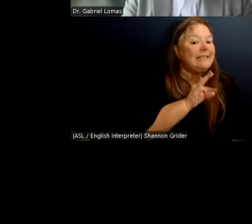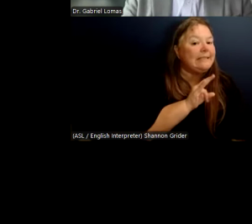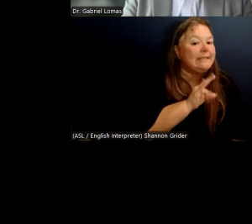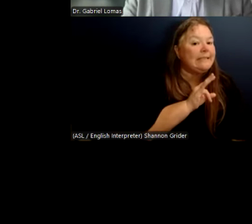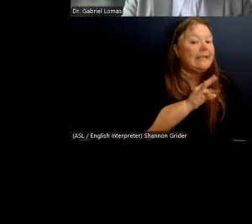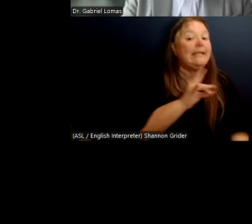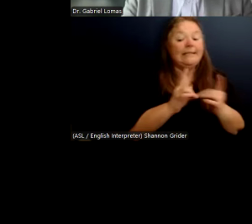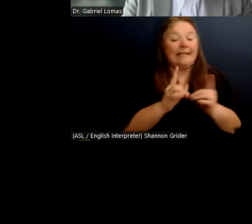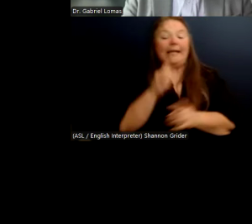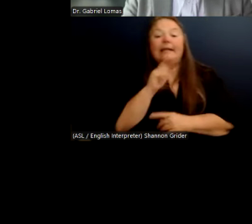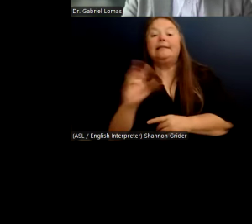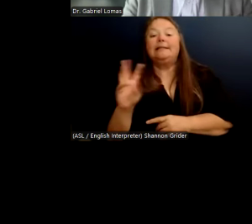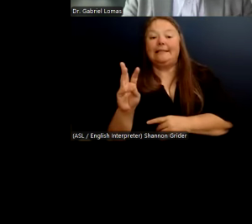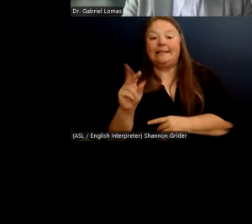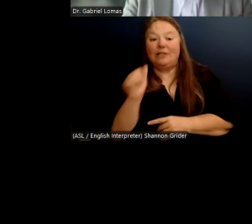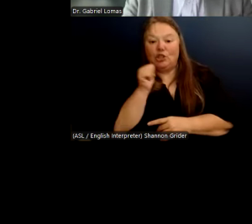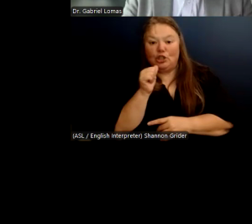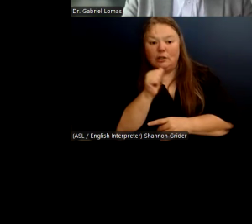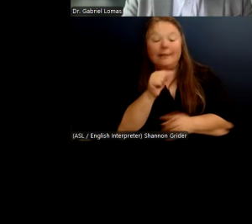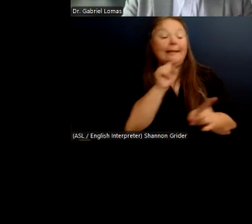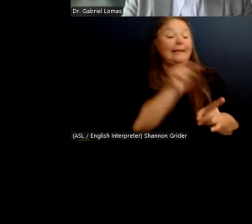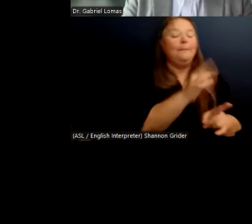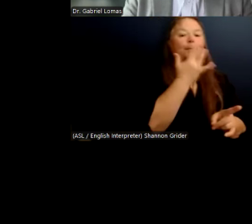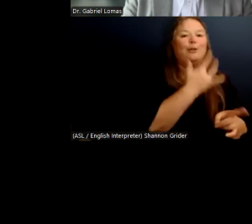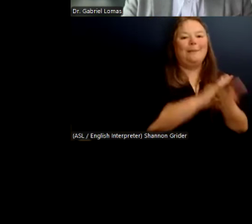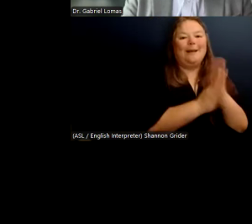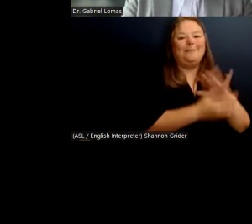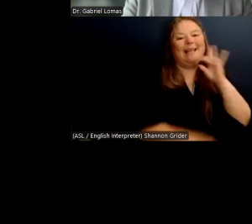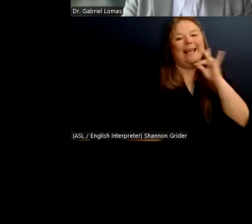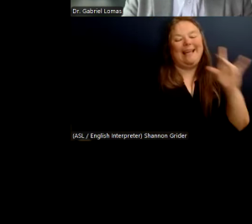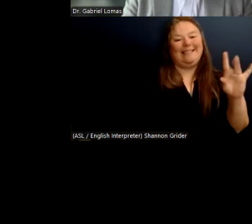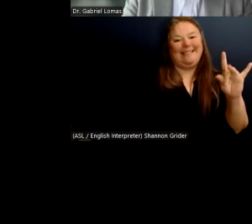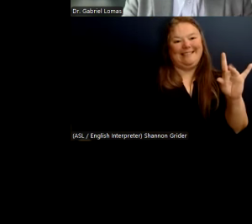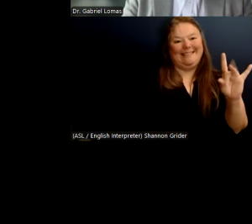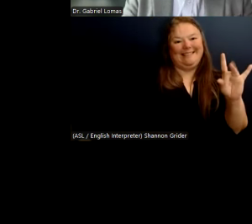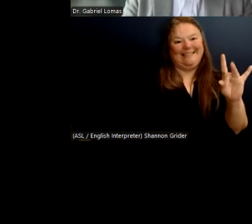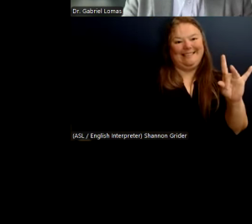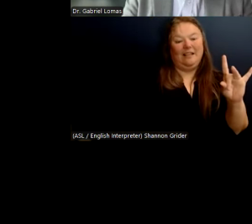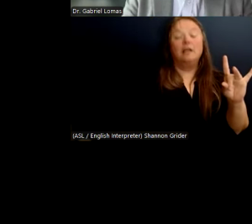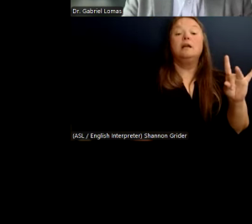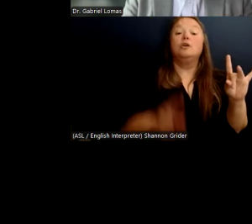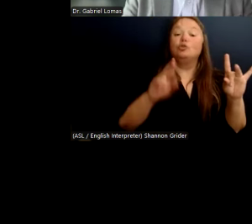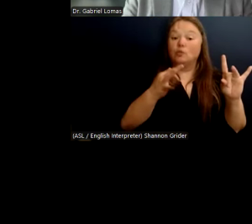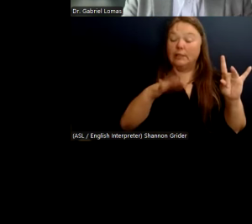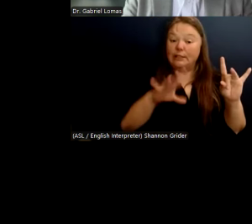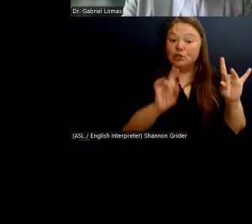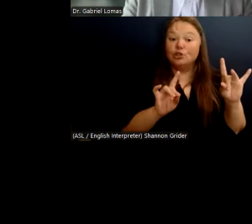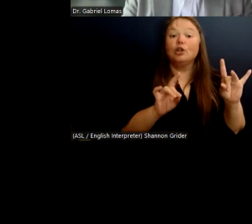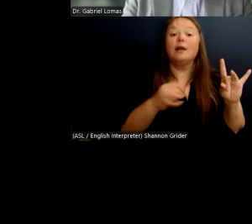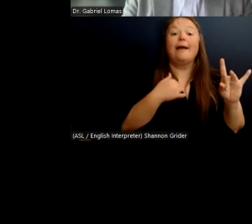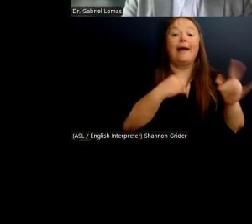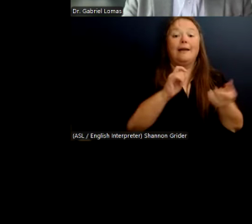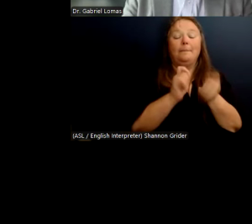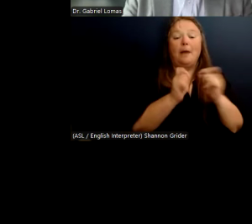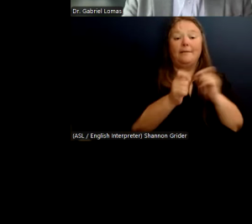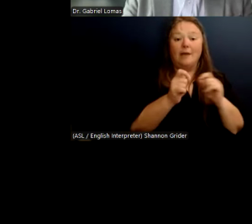was 16, turned 18. Now, it was important to keep in mind that Richard had a modified